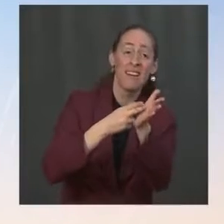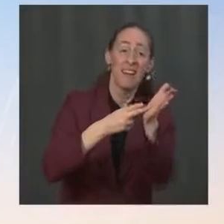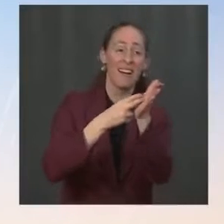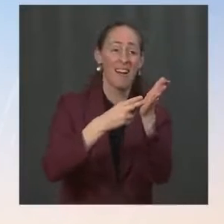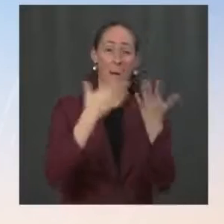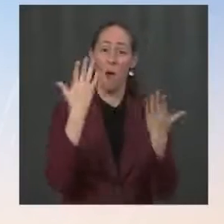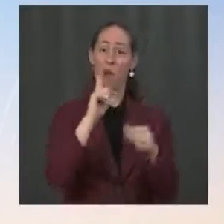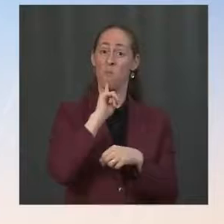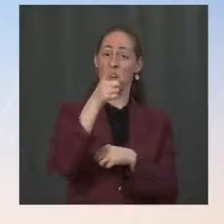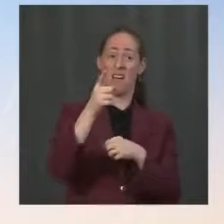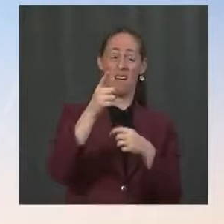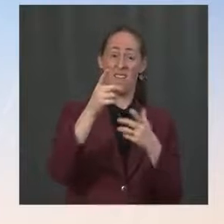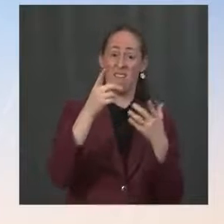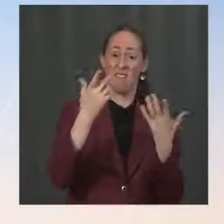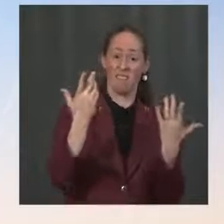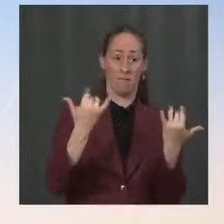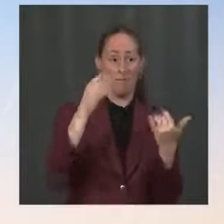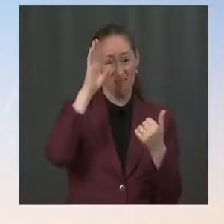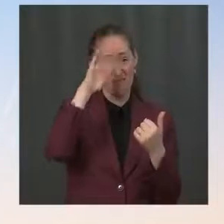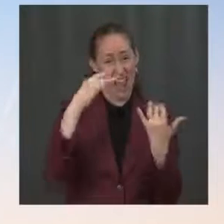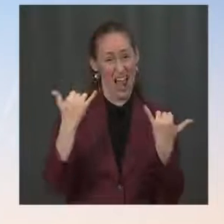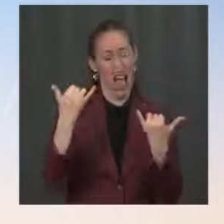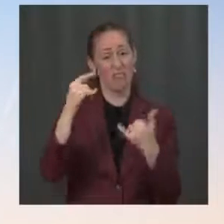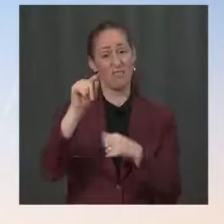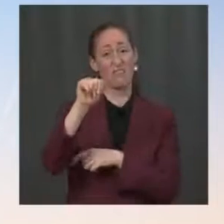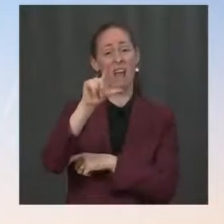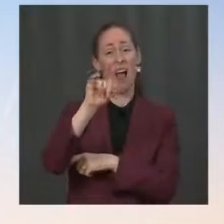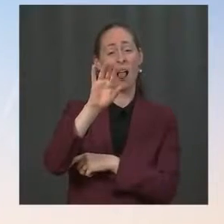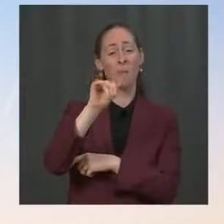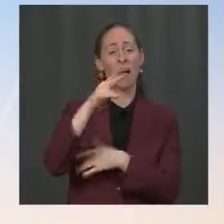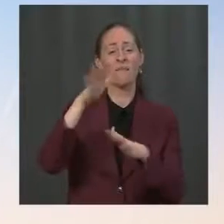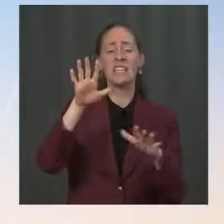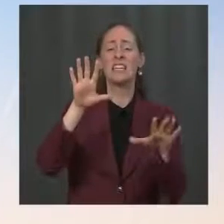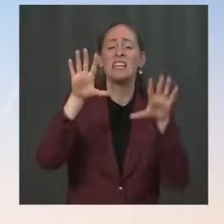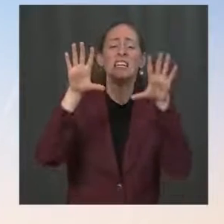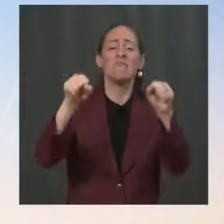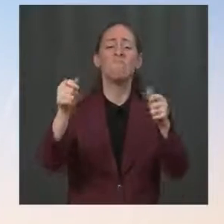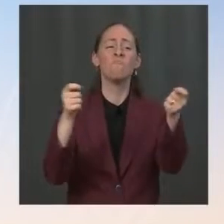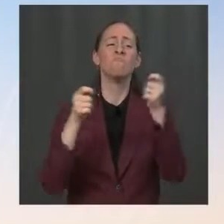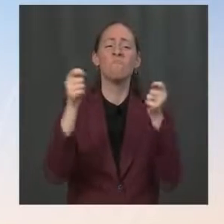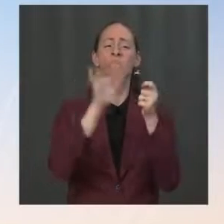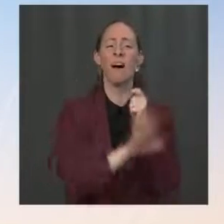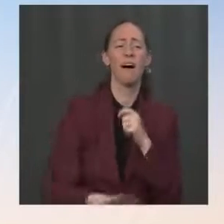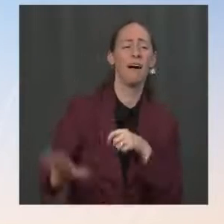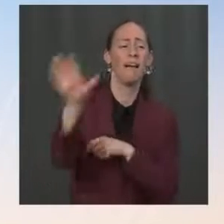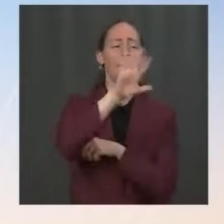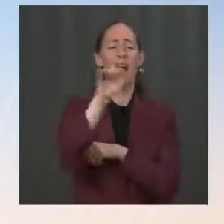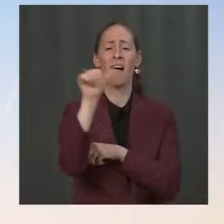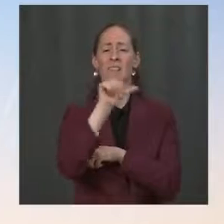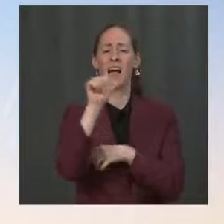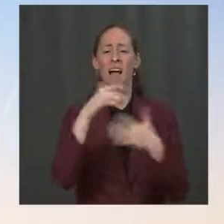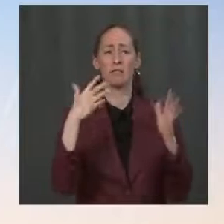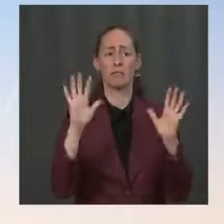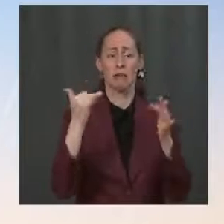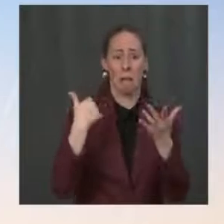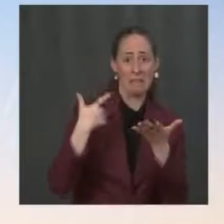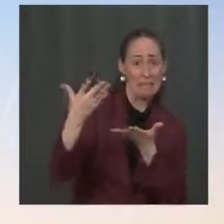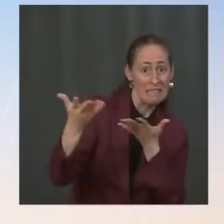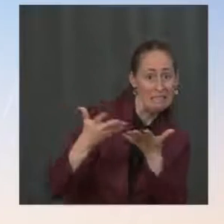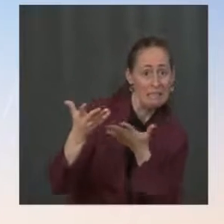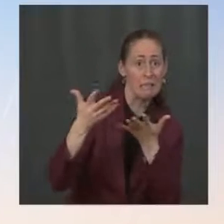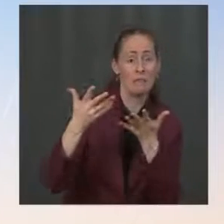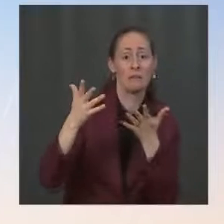Afghanistan. And to date, because of coordination with the Taliban, we've been able to evacuate more than 104,000 people,